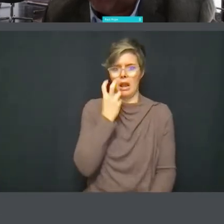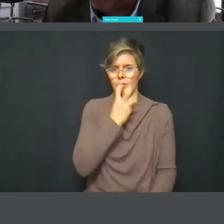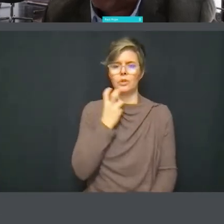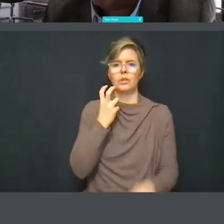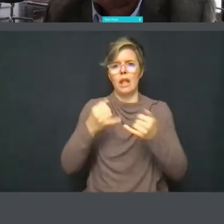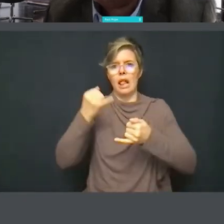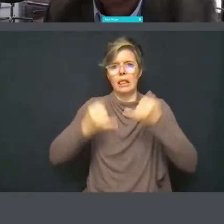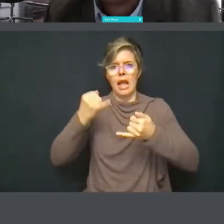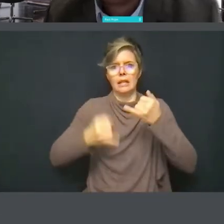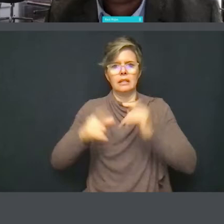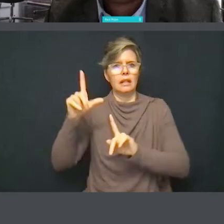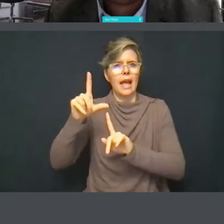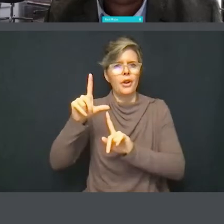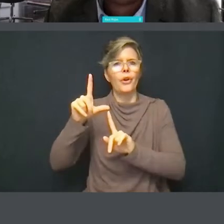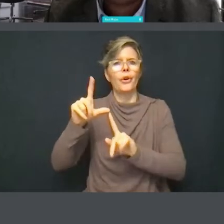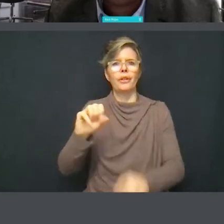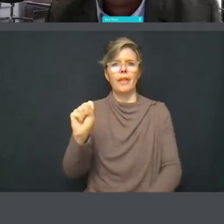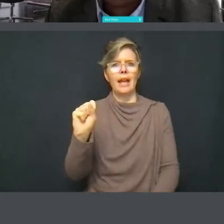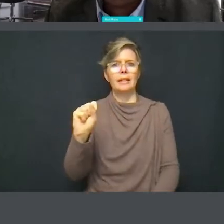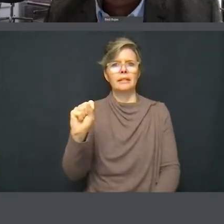it's quite different, right?